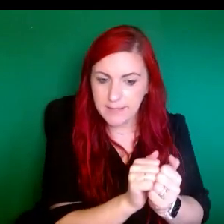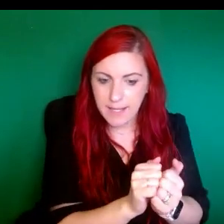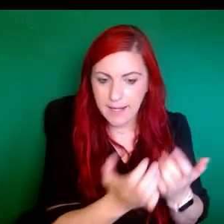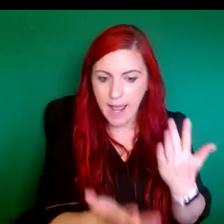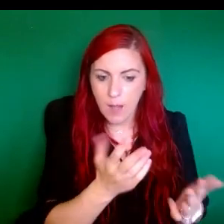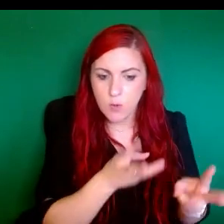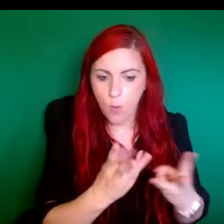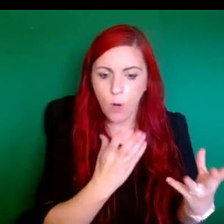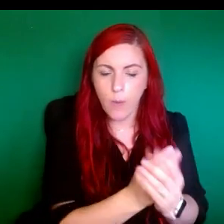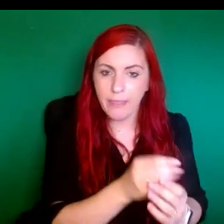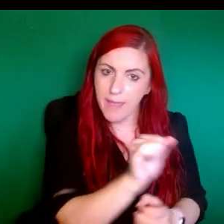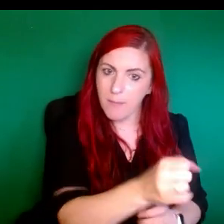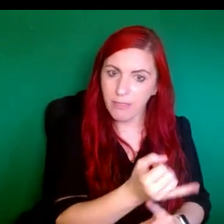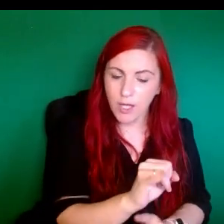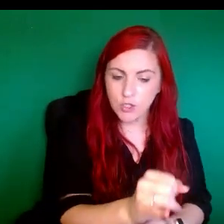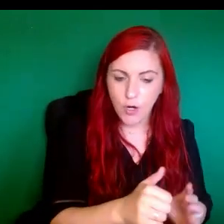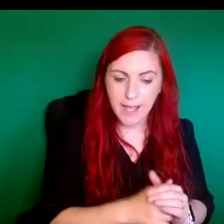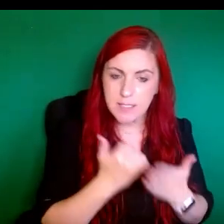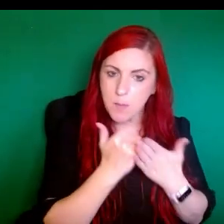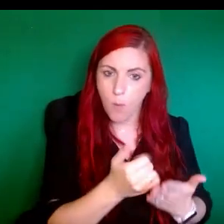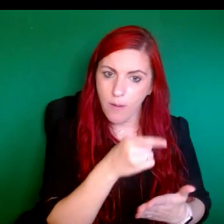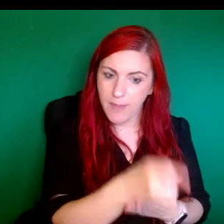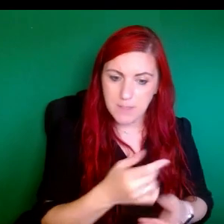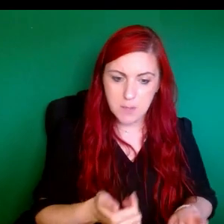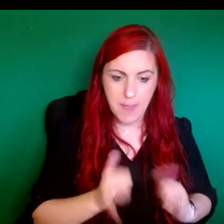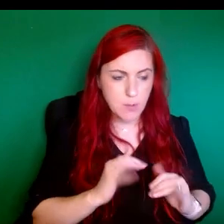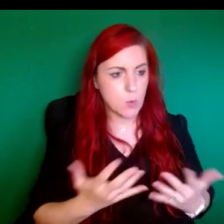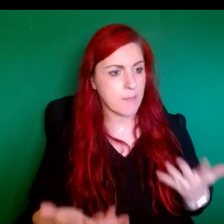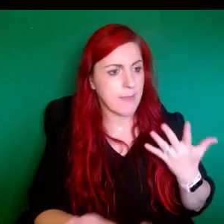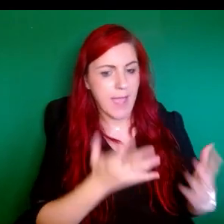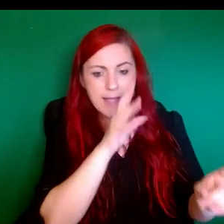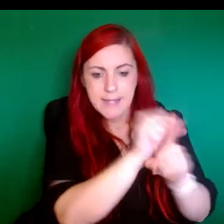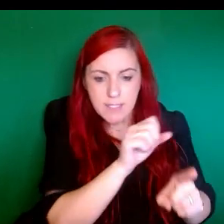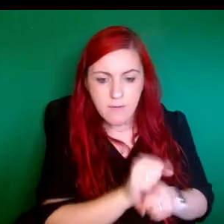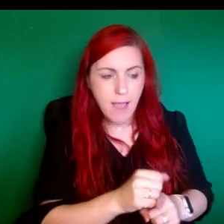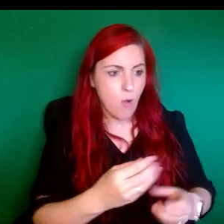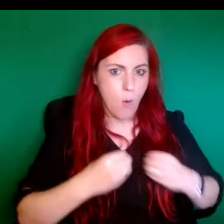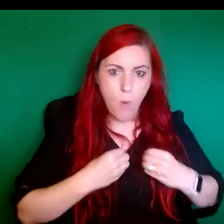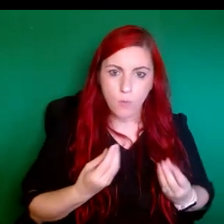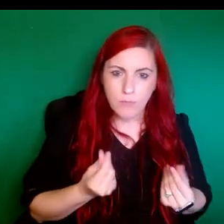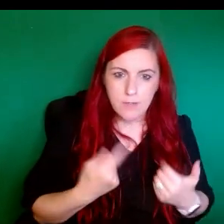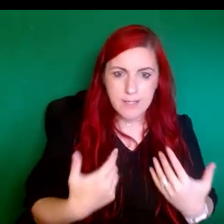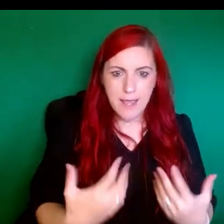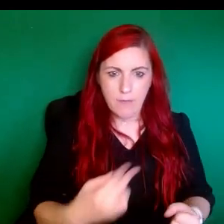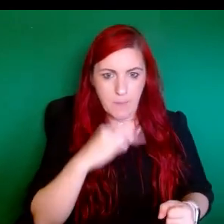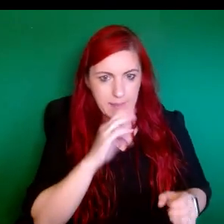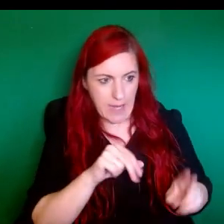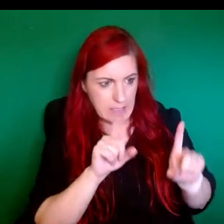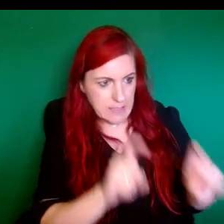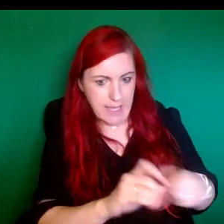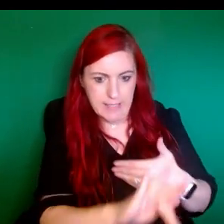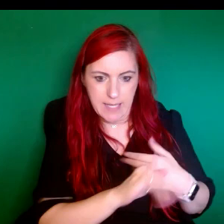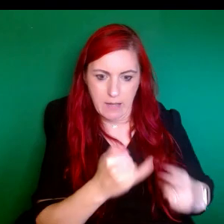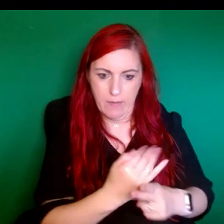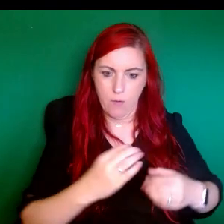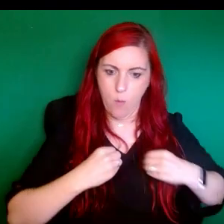to help them be able to identify natural resources so that they can stay safe in their own homes and hopefully feel that they can then